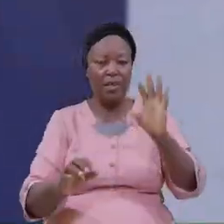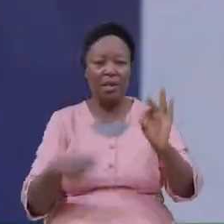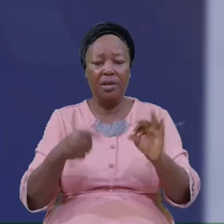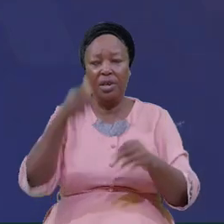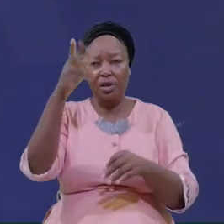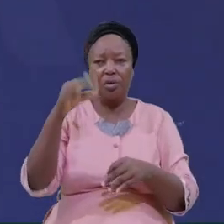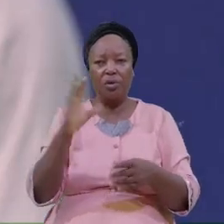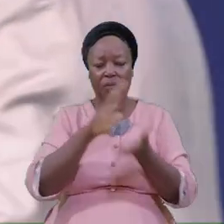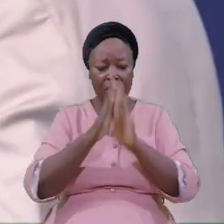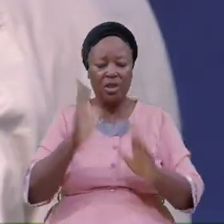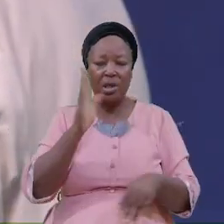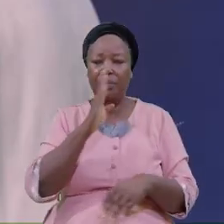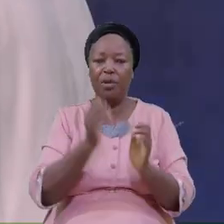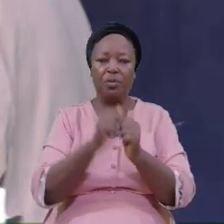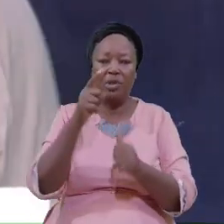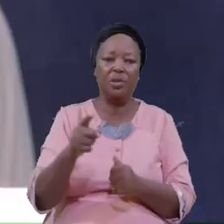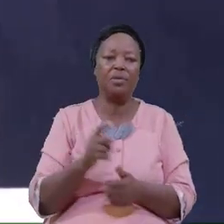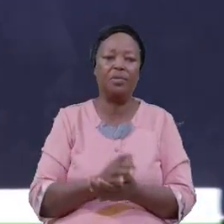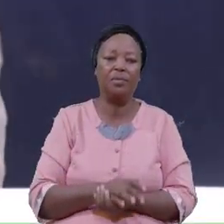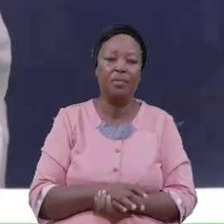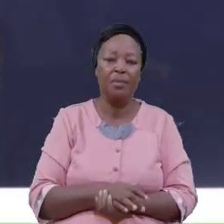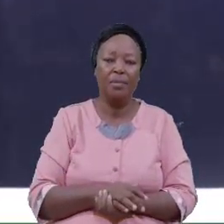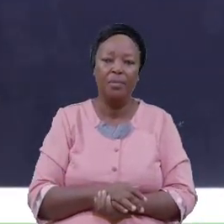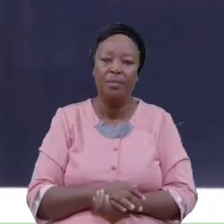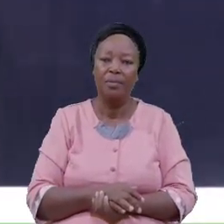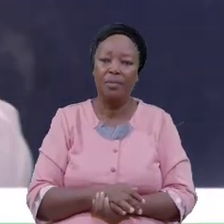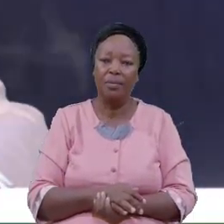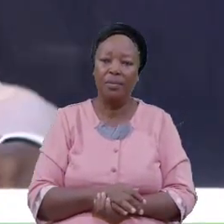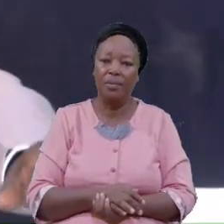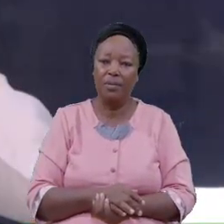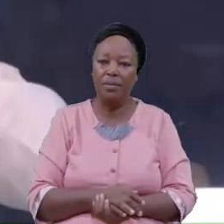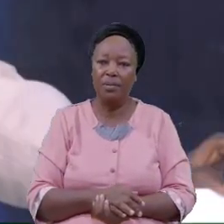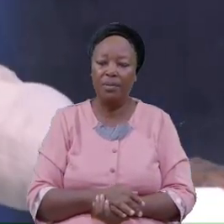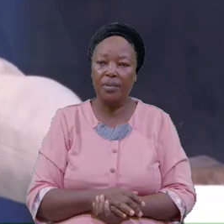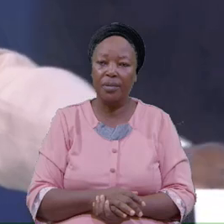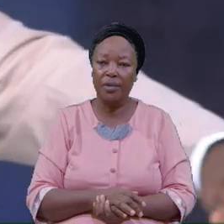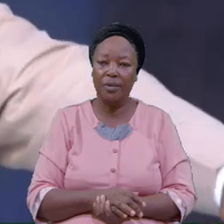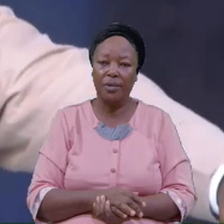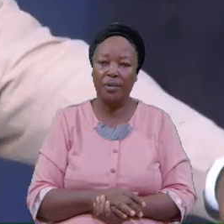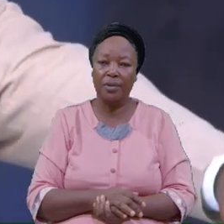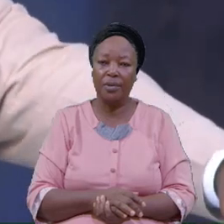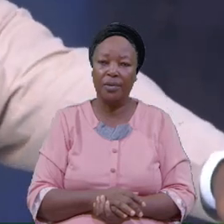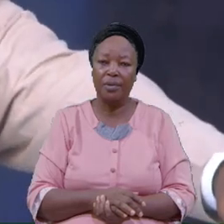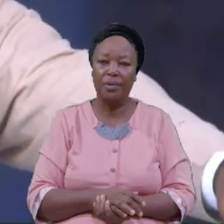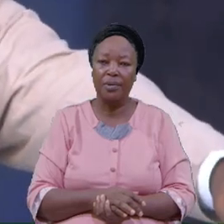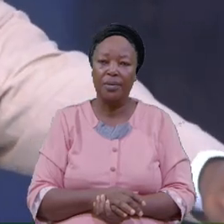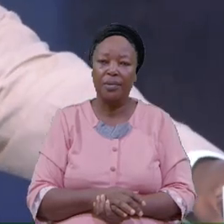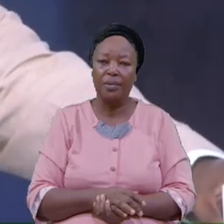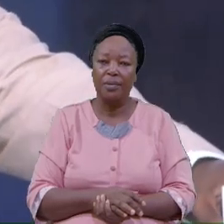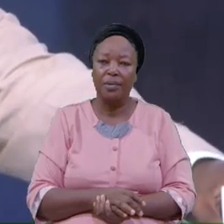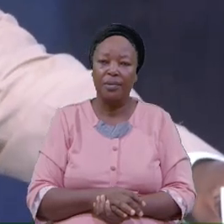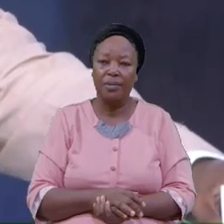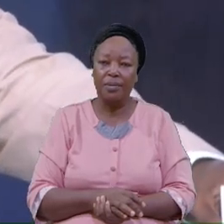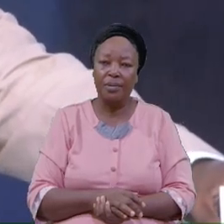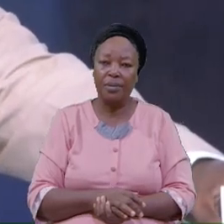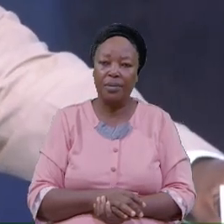Et dans le verset 9, nous voulons relever quelque chose. Ce que vous avez appris, reçu, entendu de moi, et ce que vous avez vu en moi, pratiquez-le. Voyez ceci,